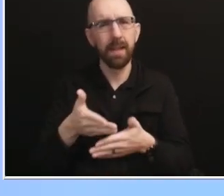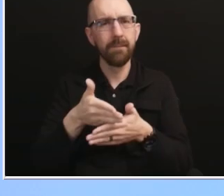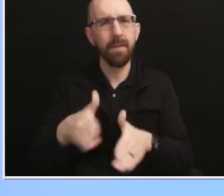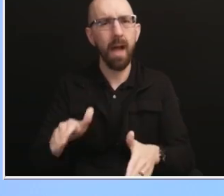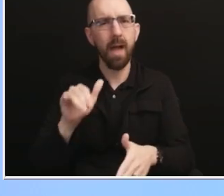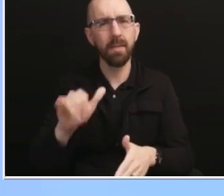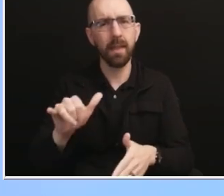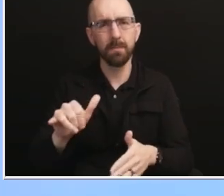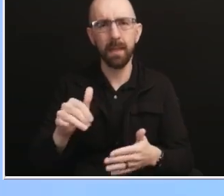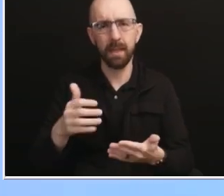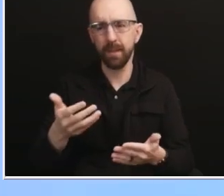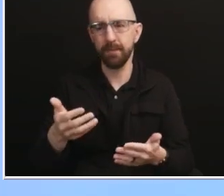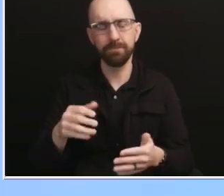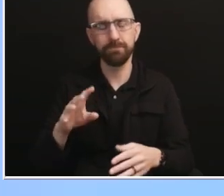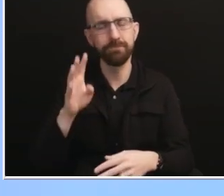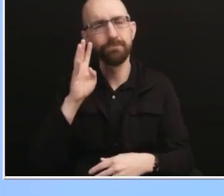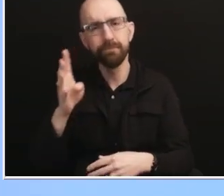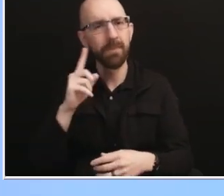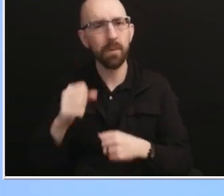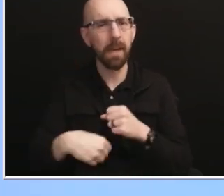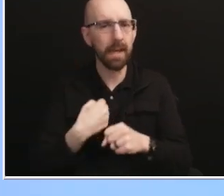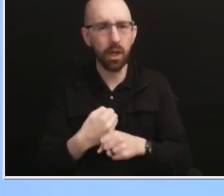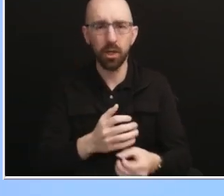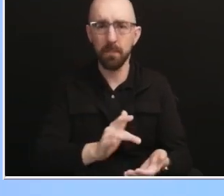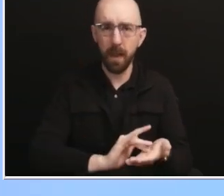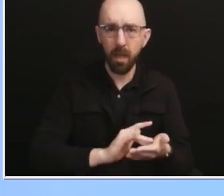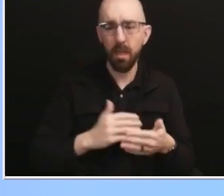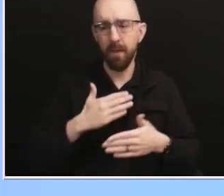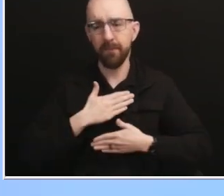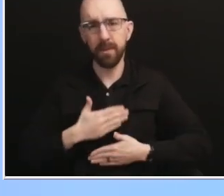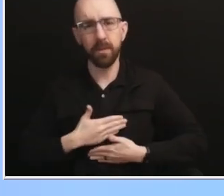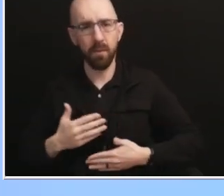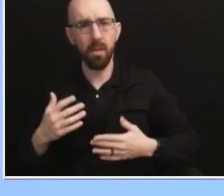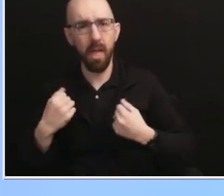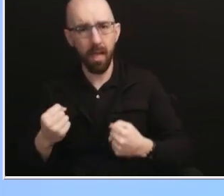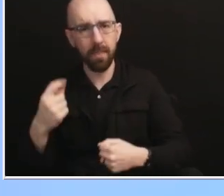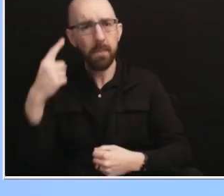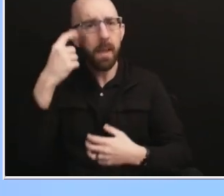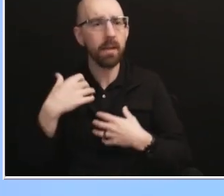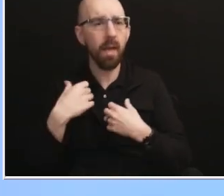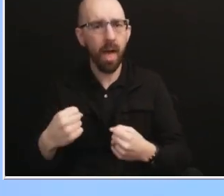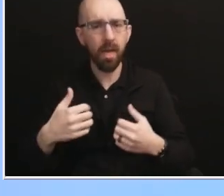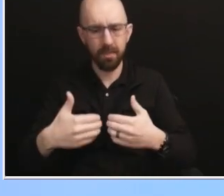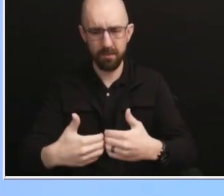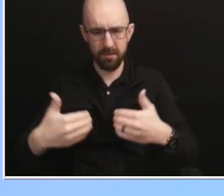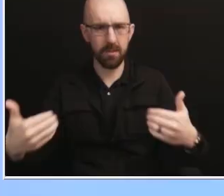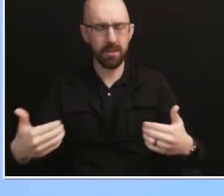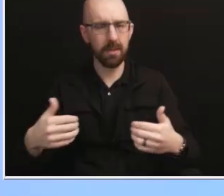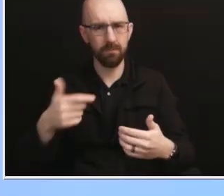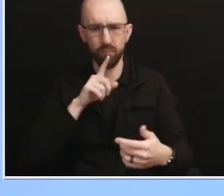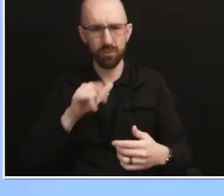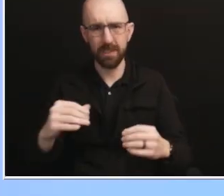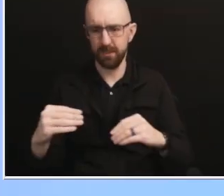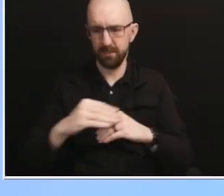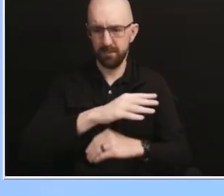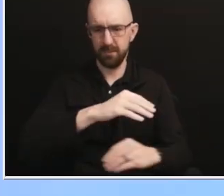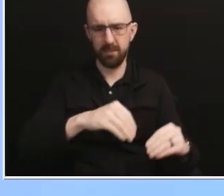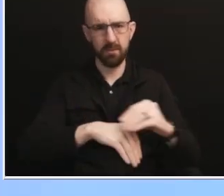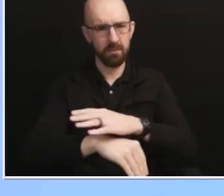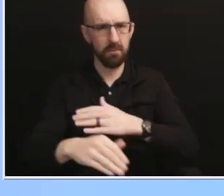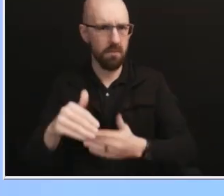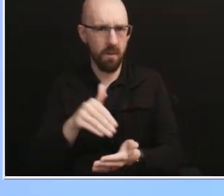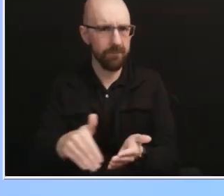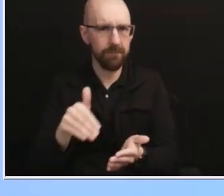for years, that we've got medical and physical health and then mental health. They each impact each other directly, routinely, regularly.